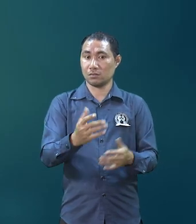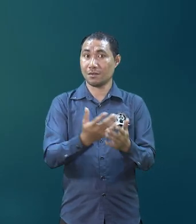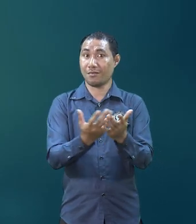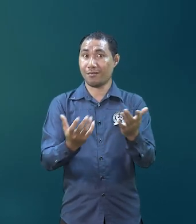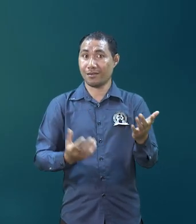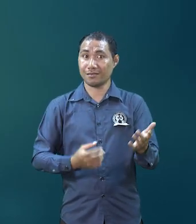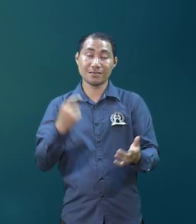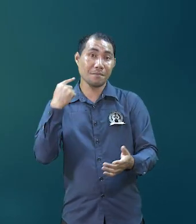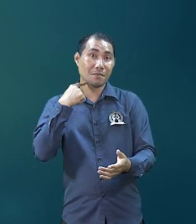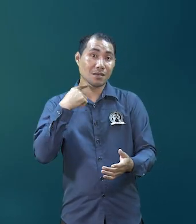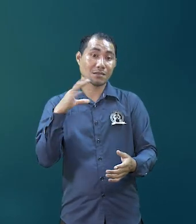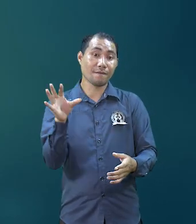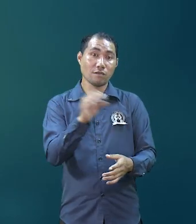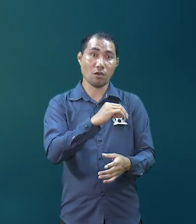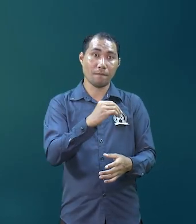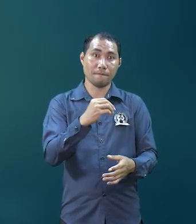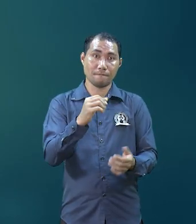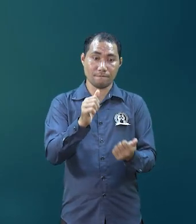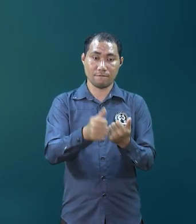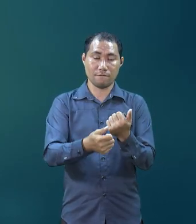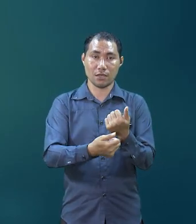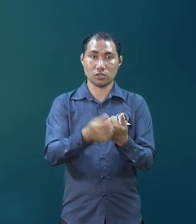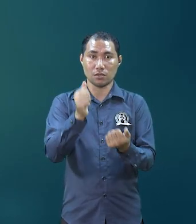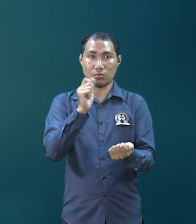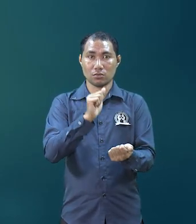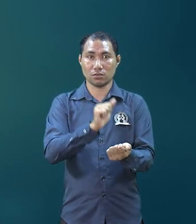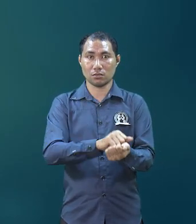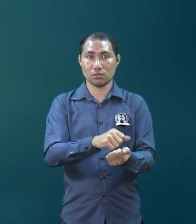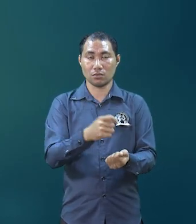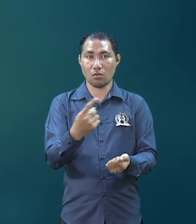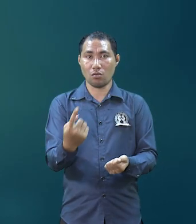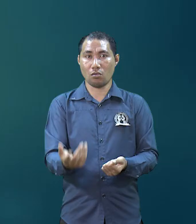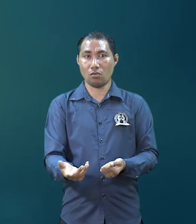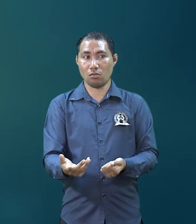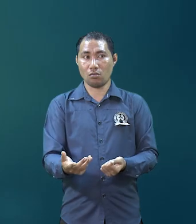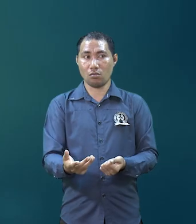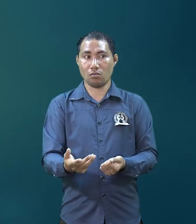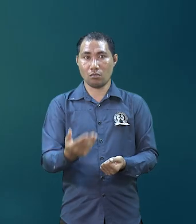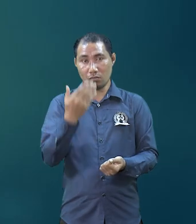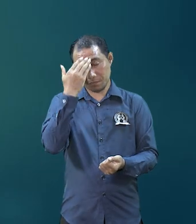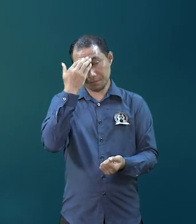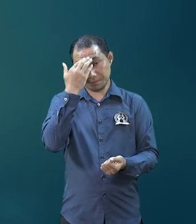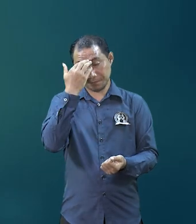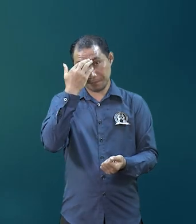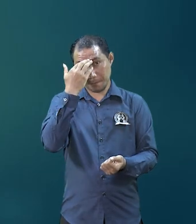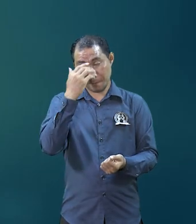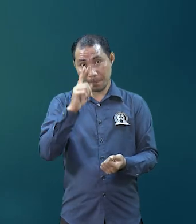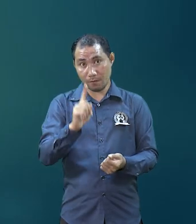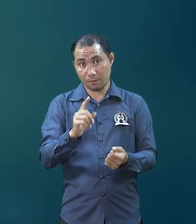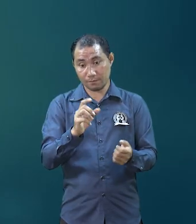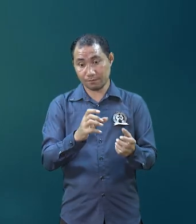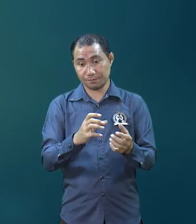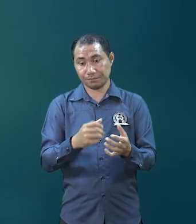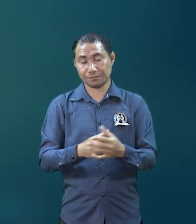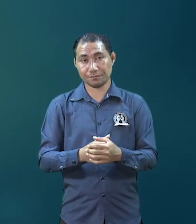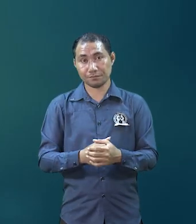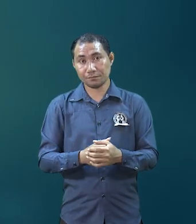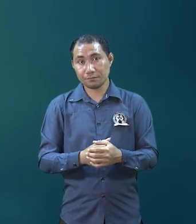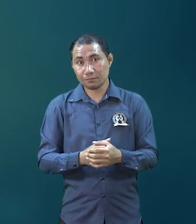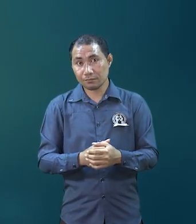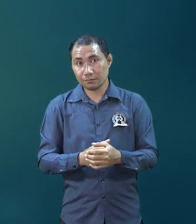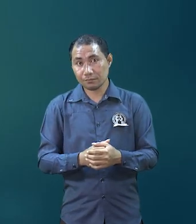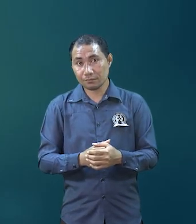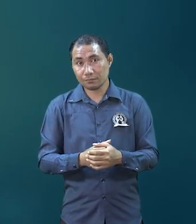separate meat from vegetables, or separate every ingredient that you are going